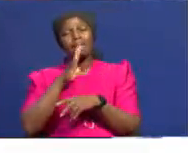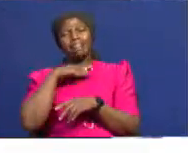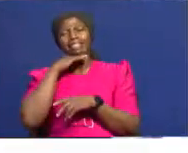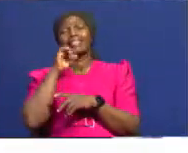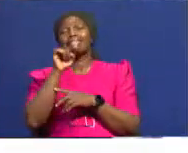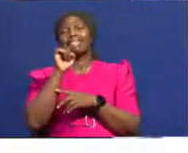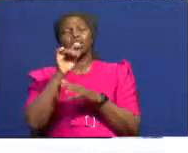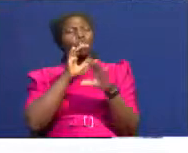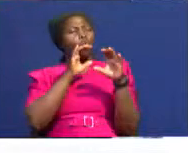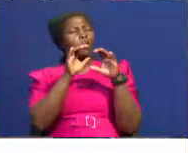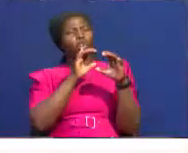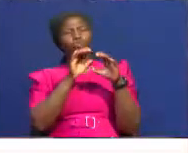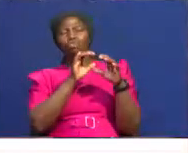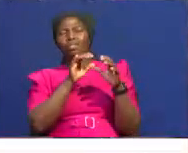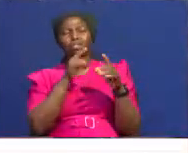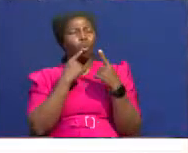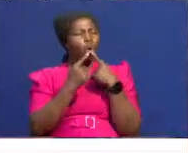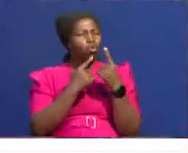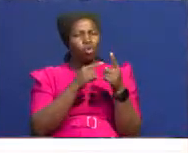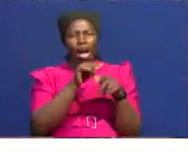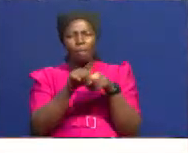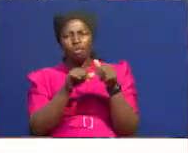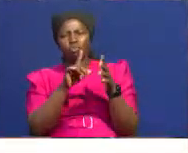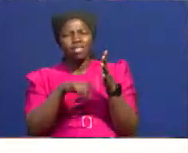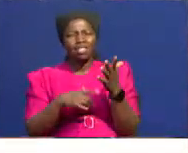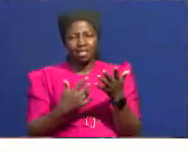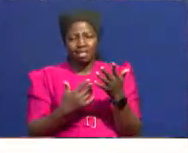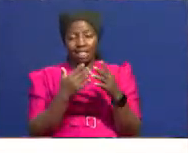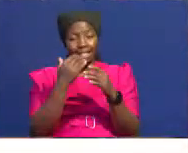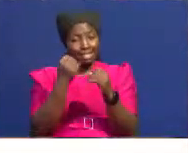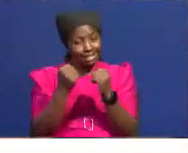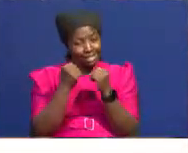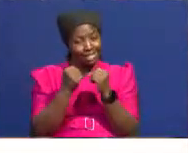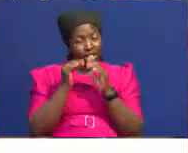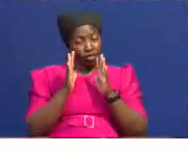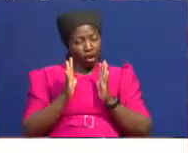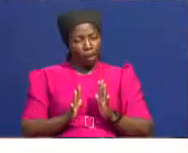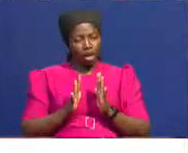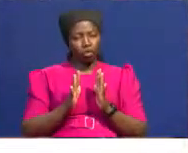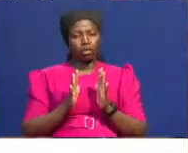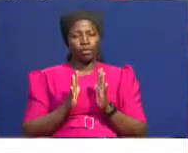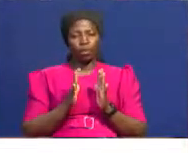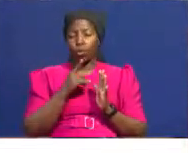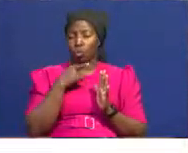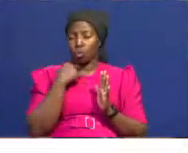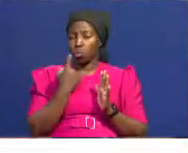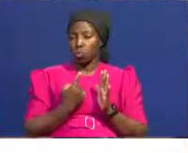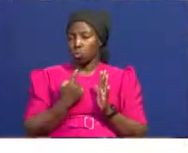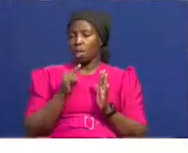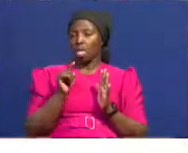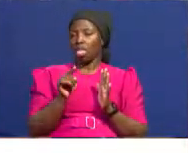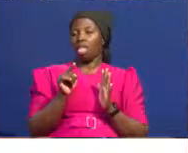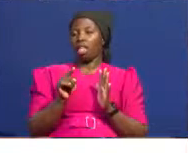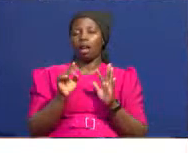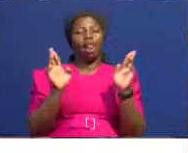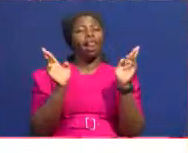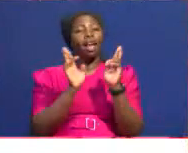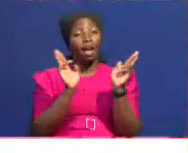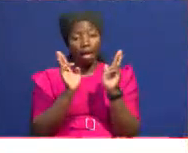own death, surely? The courage of a man who was